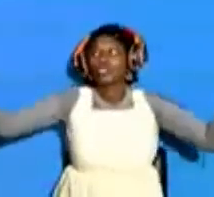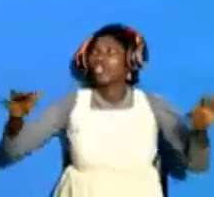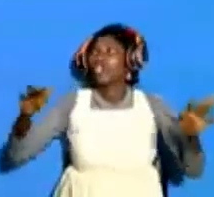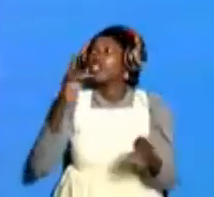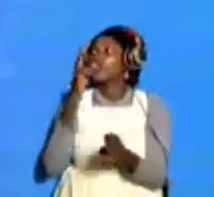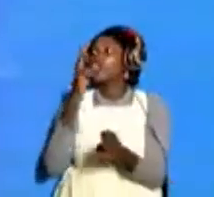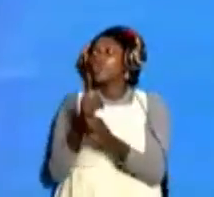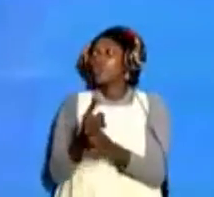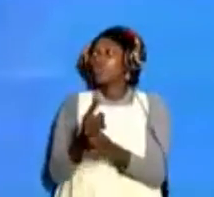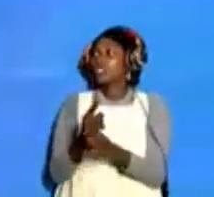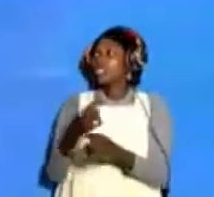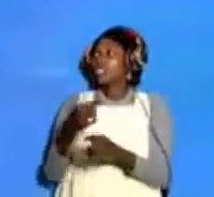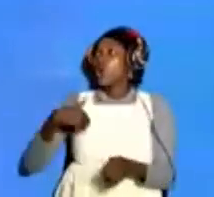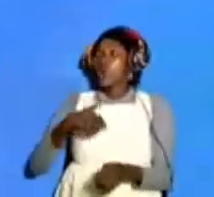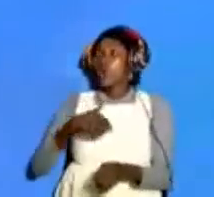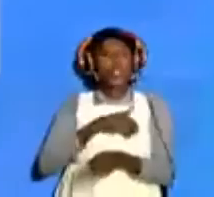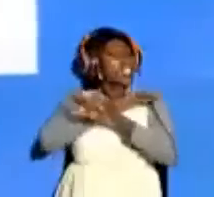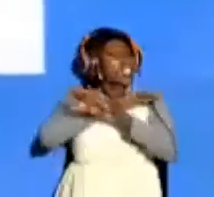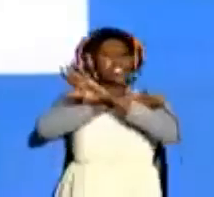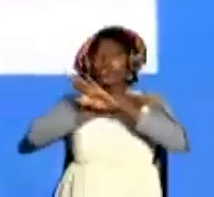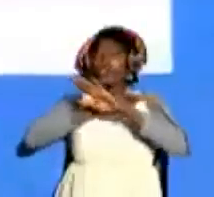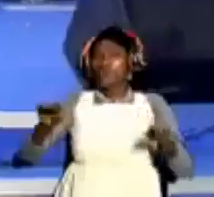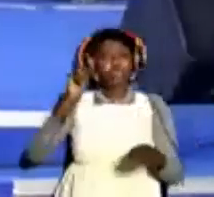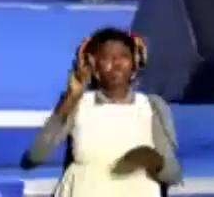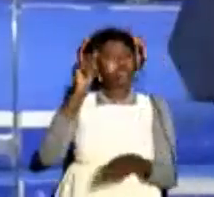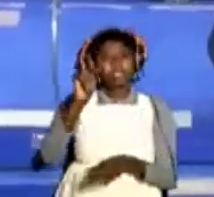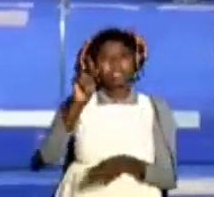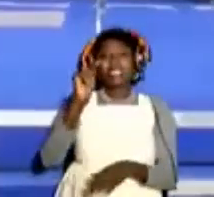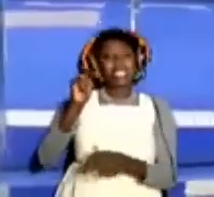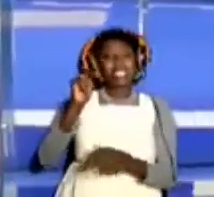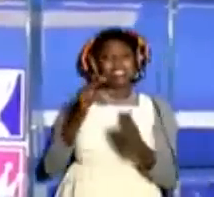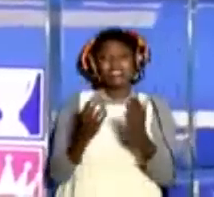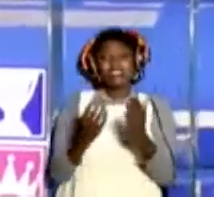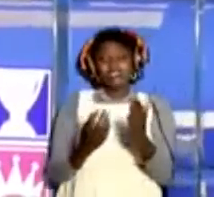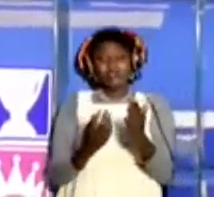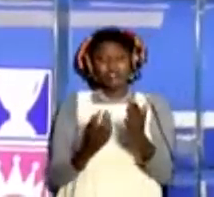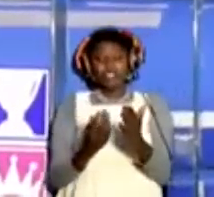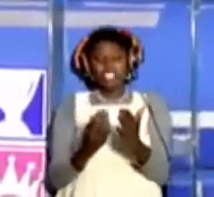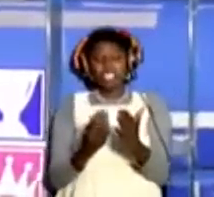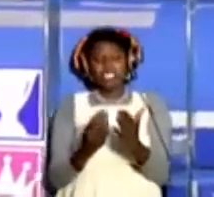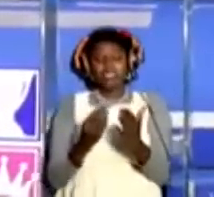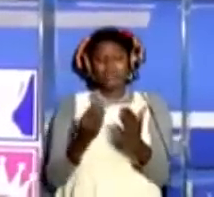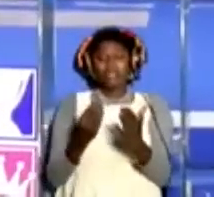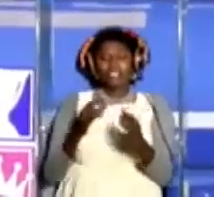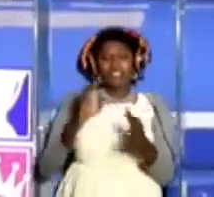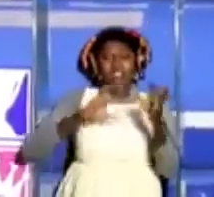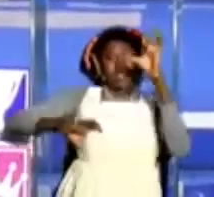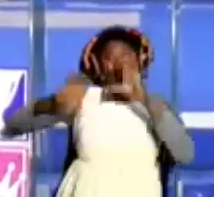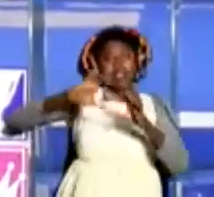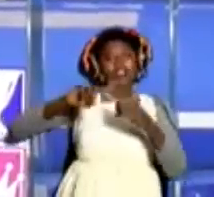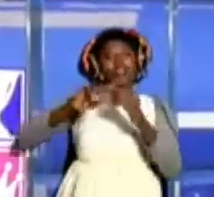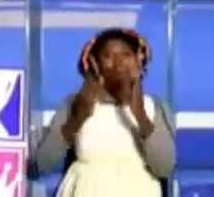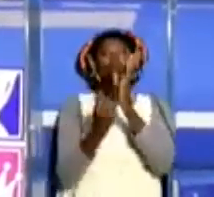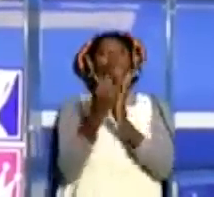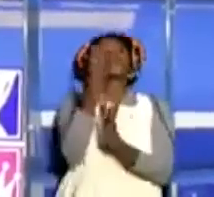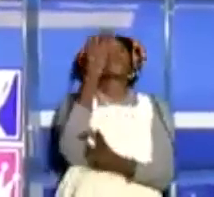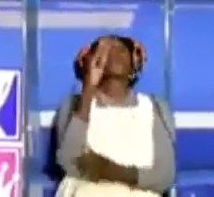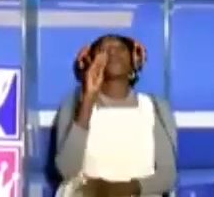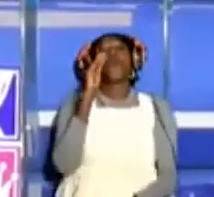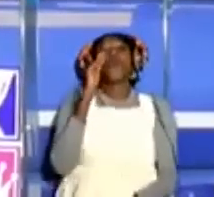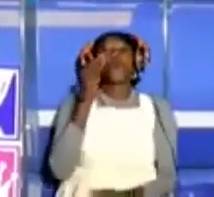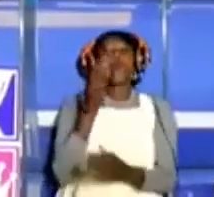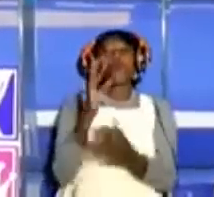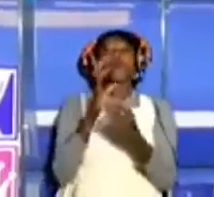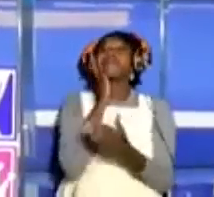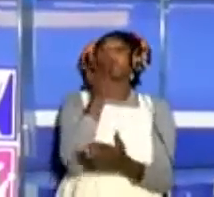Just like weeds don't need fertilizer to grow. Do you need fertilizer to grow weeds? No,